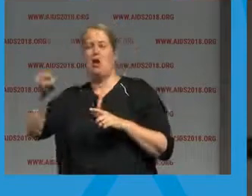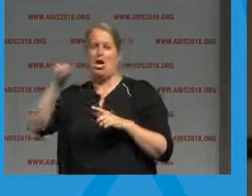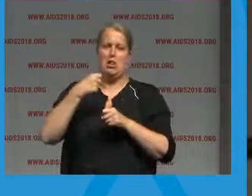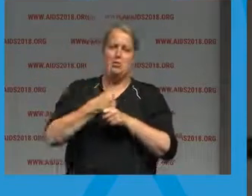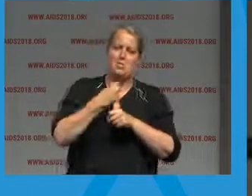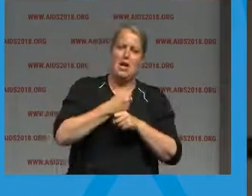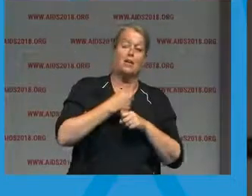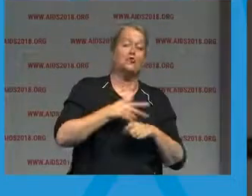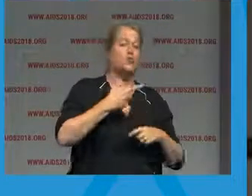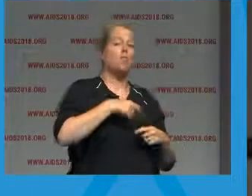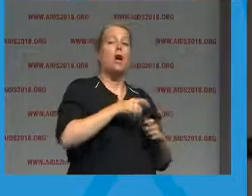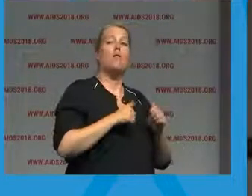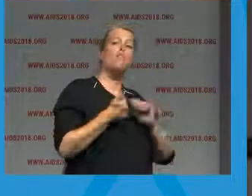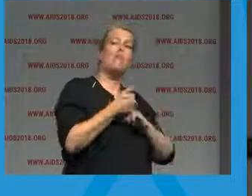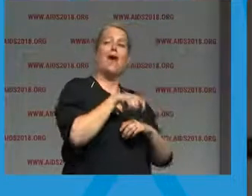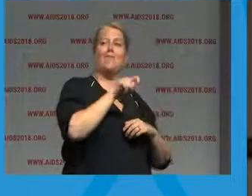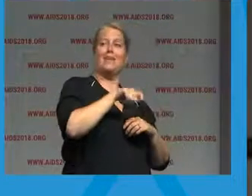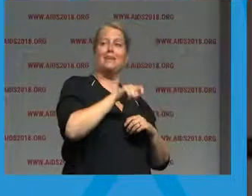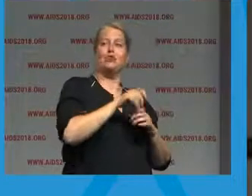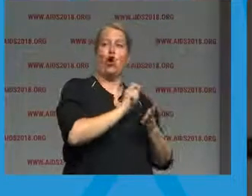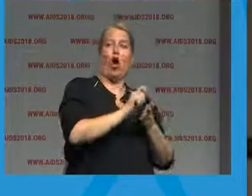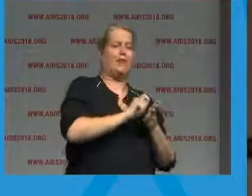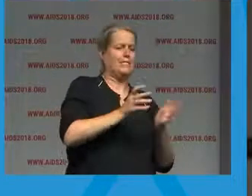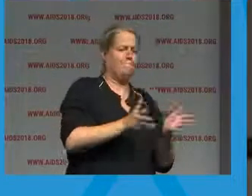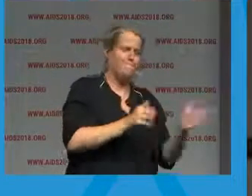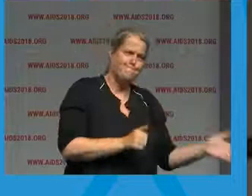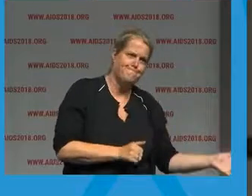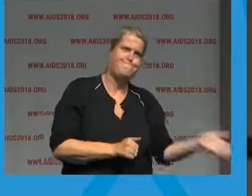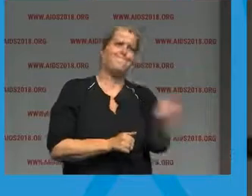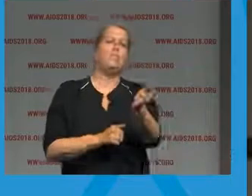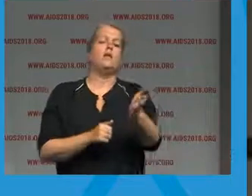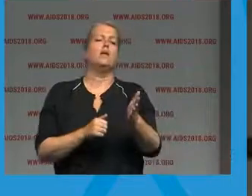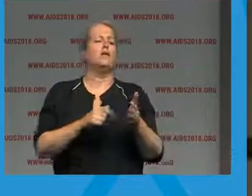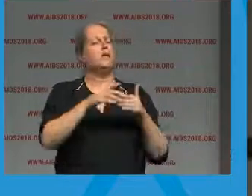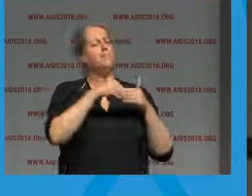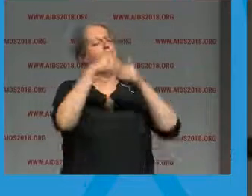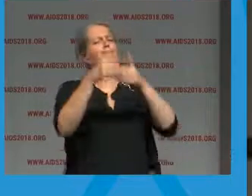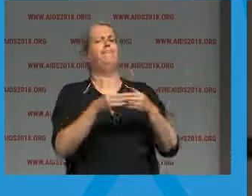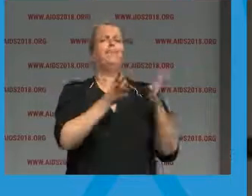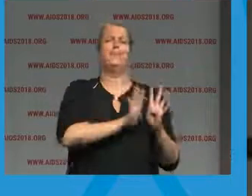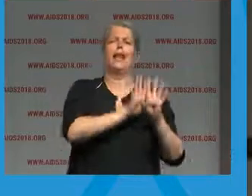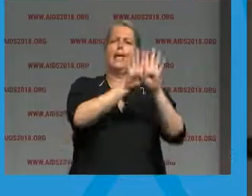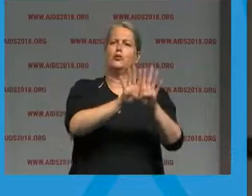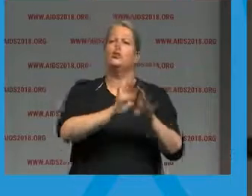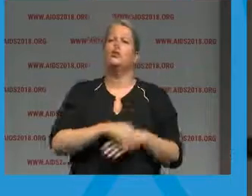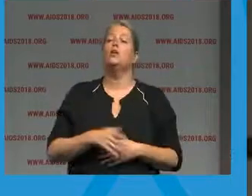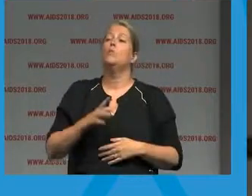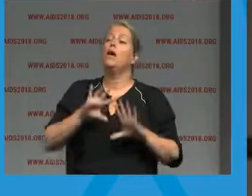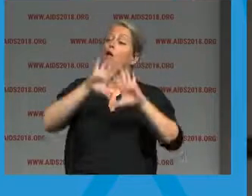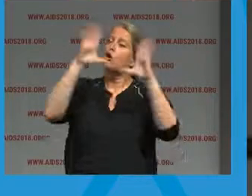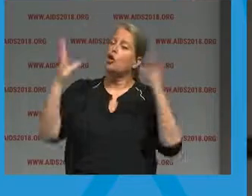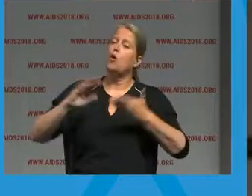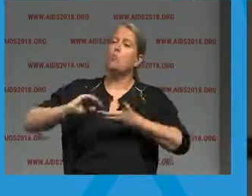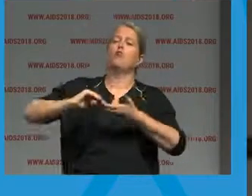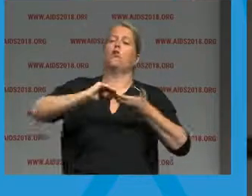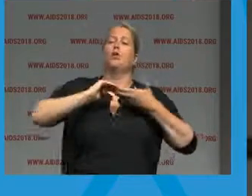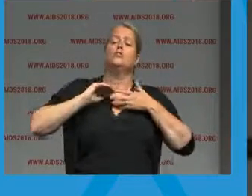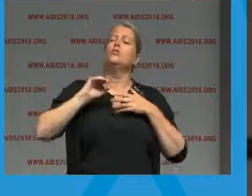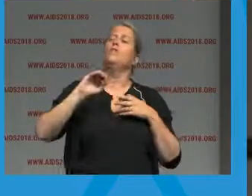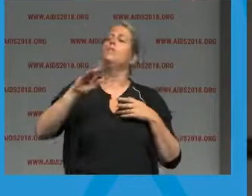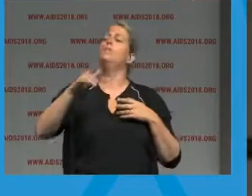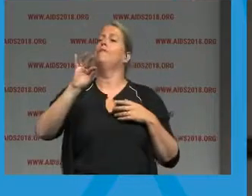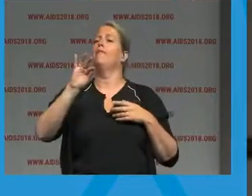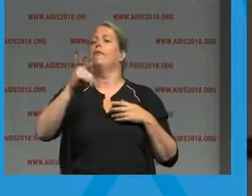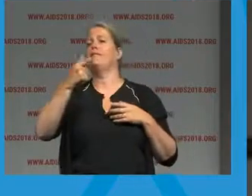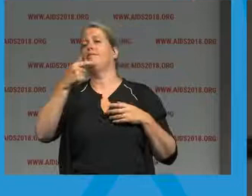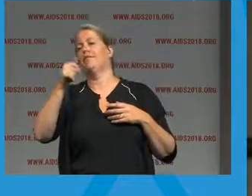office to ensure that my Prime Minister is there leading the delegation. And we are also, as the Global Coalition of TB activists, helping